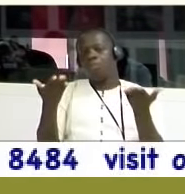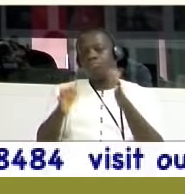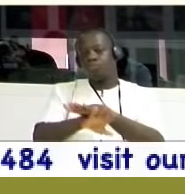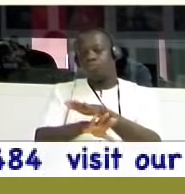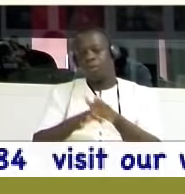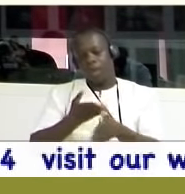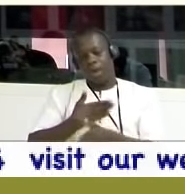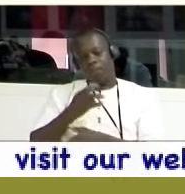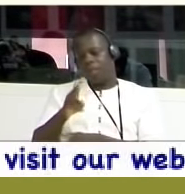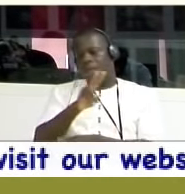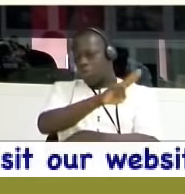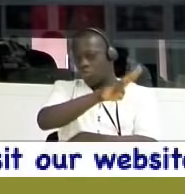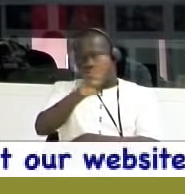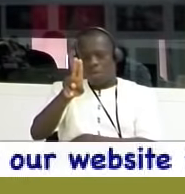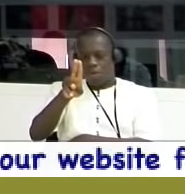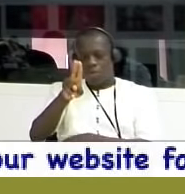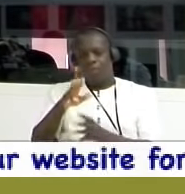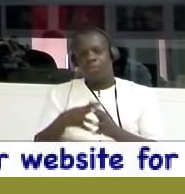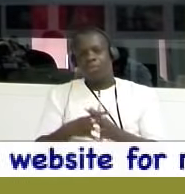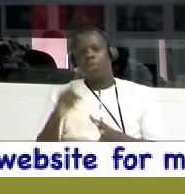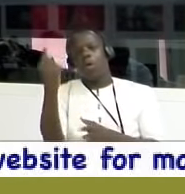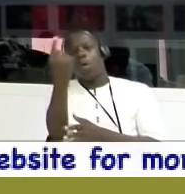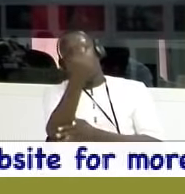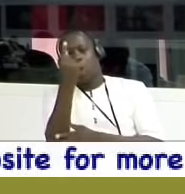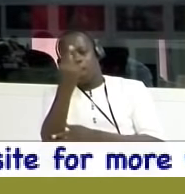the damages that the fire service suffered.